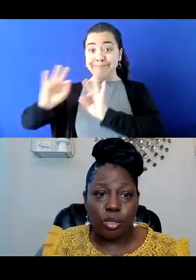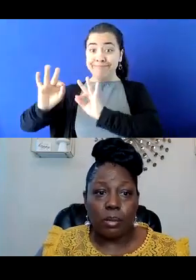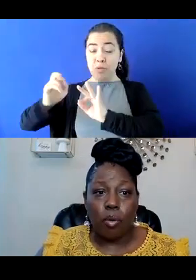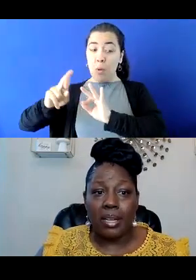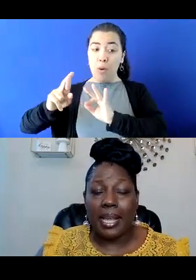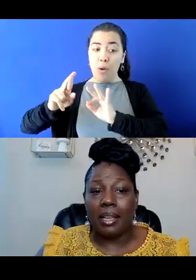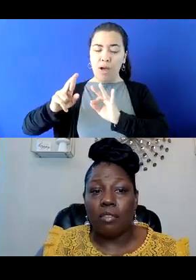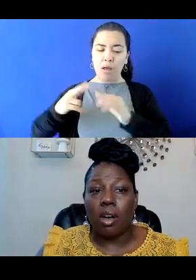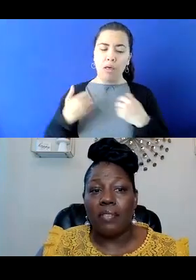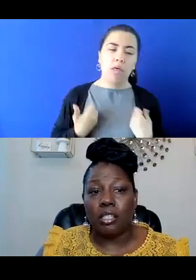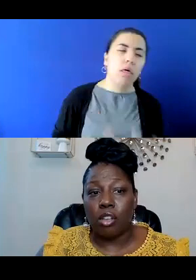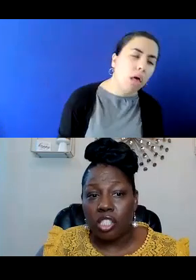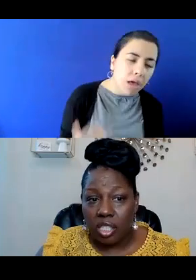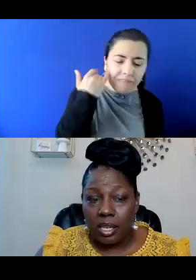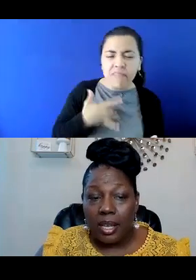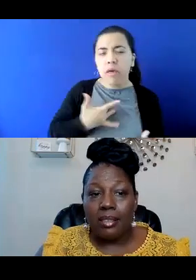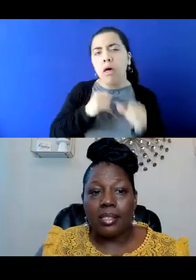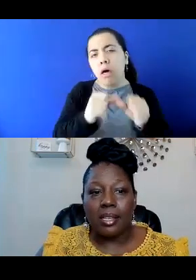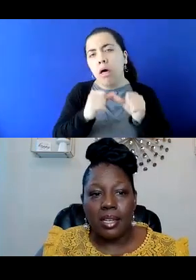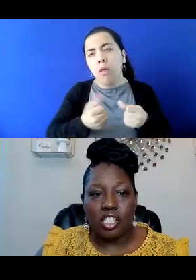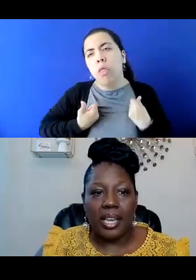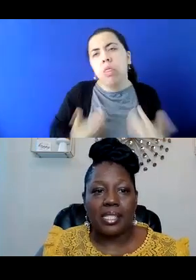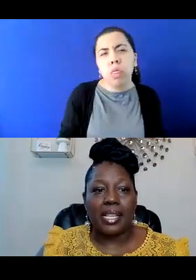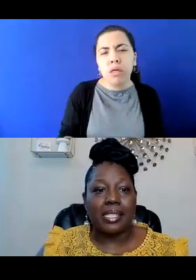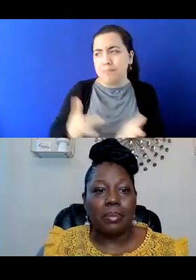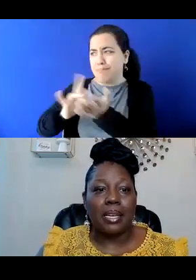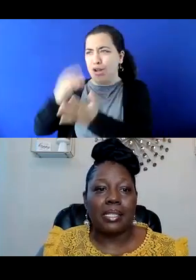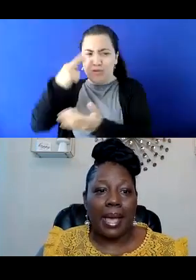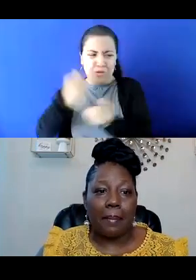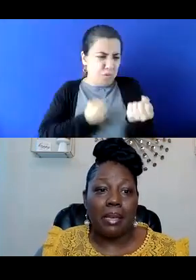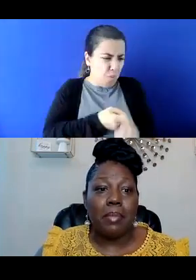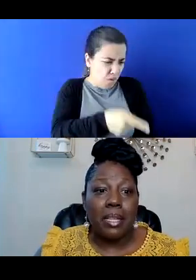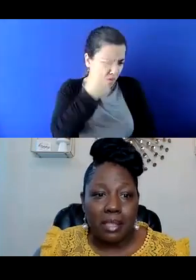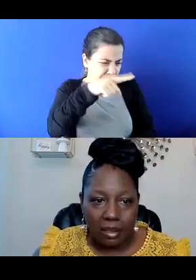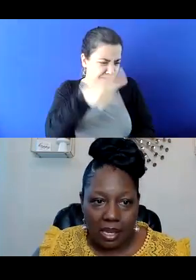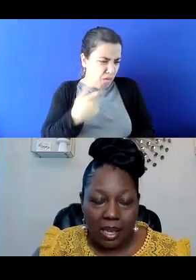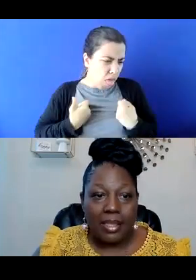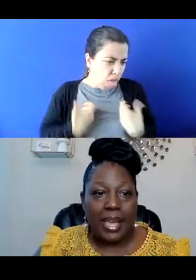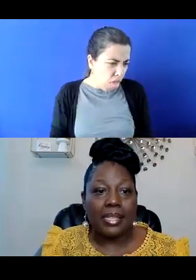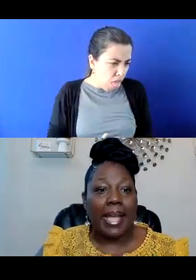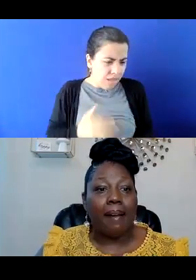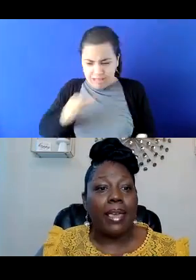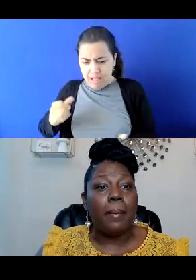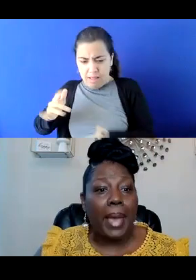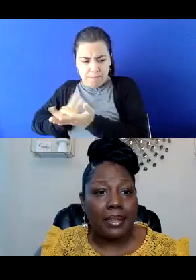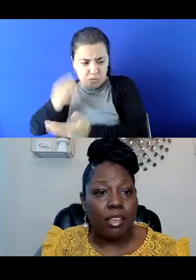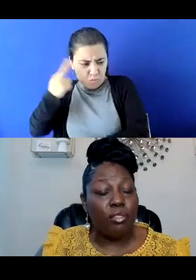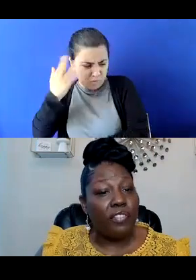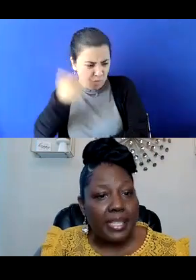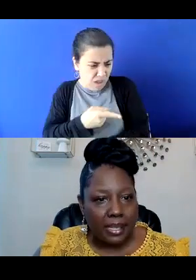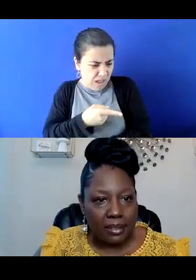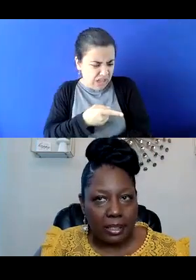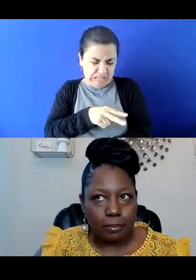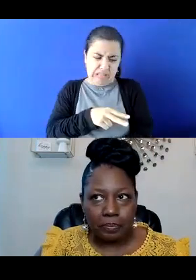reason to support that level of exhaustion, there's a good chance that something is happening mentally that is now impacting